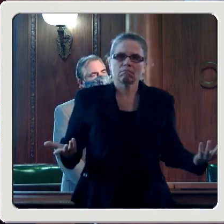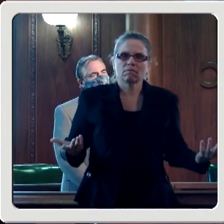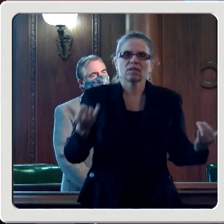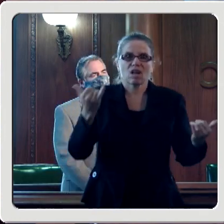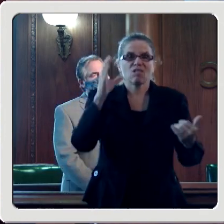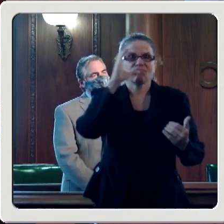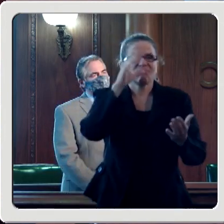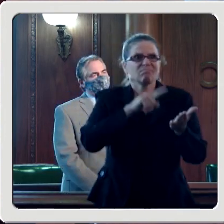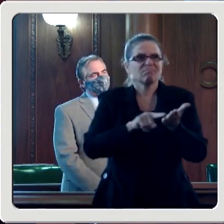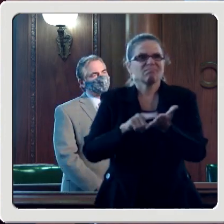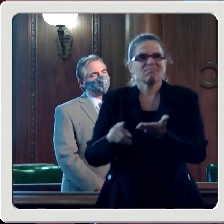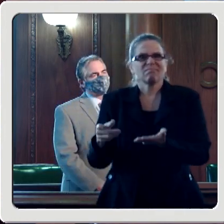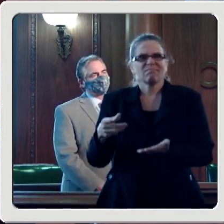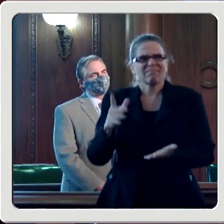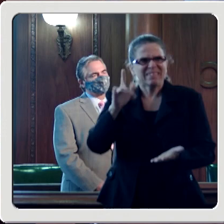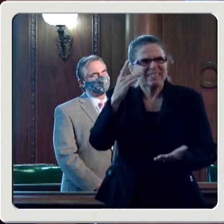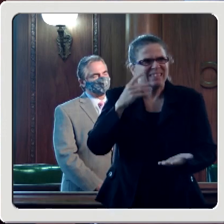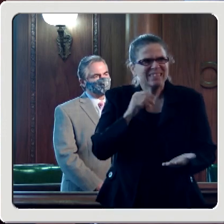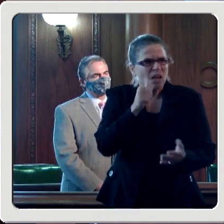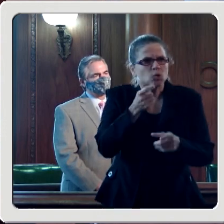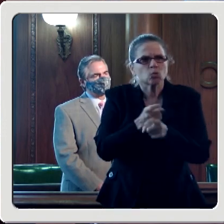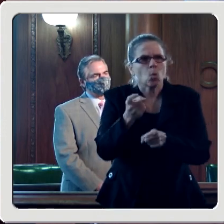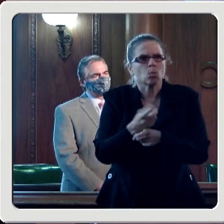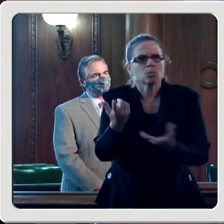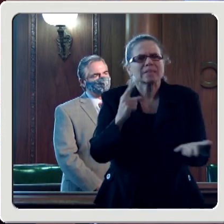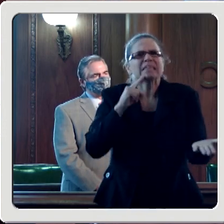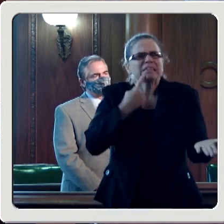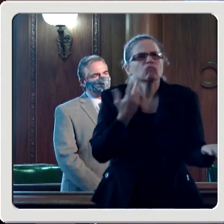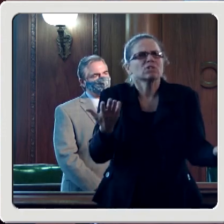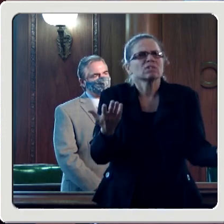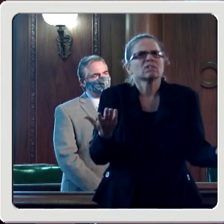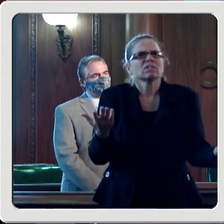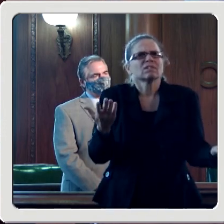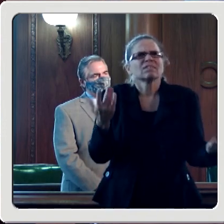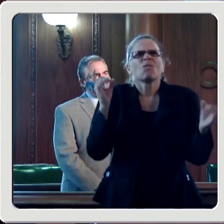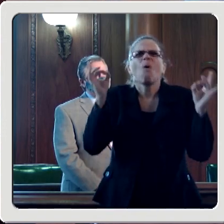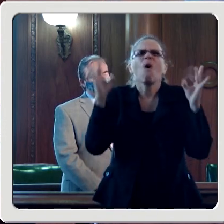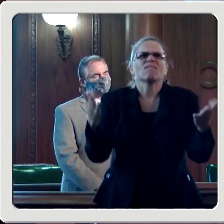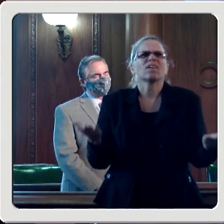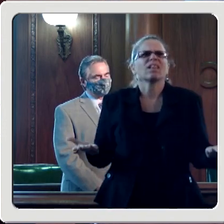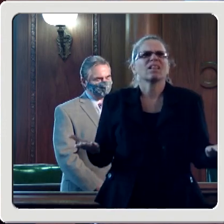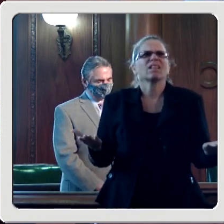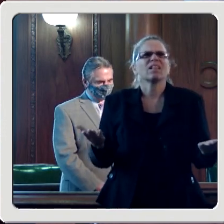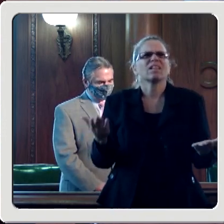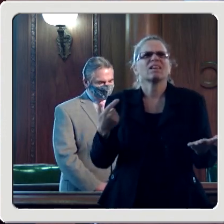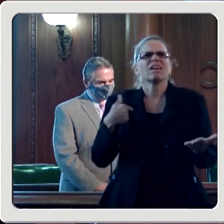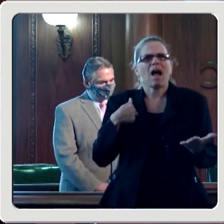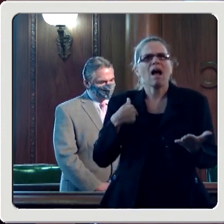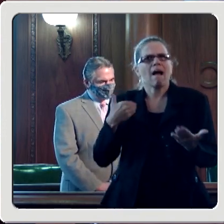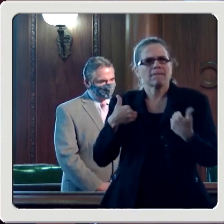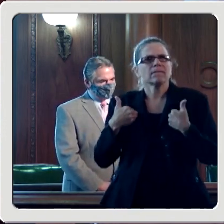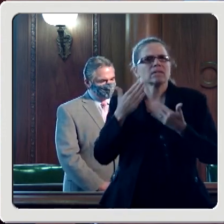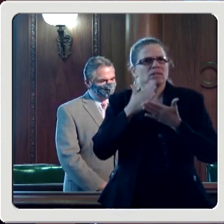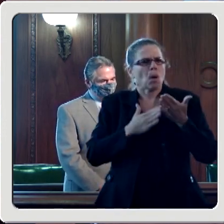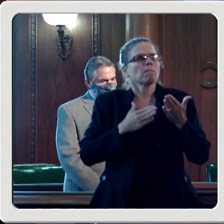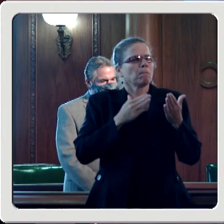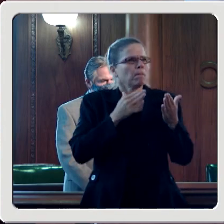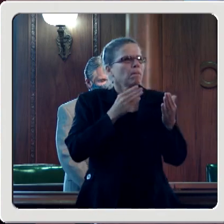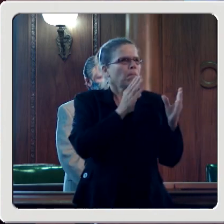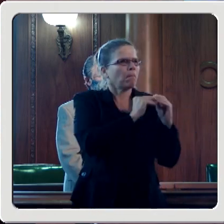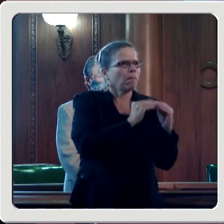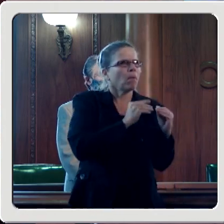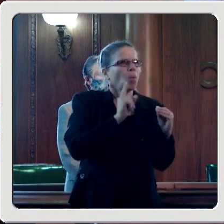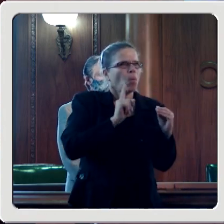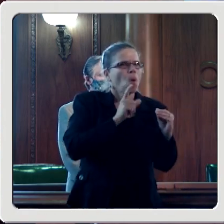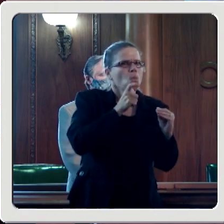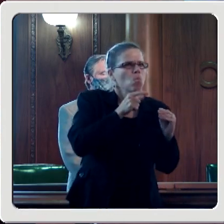joke, and this is a very serious crime. Again, another felony that we are looking to solve. We did get some tips come